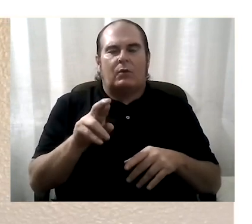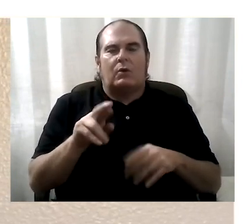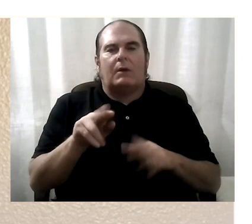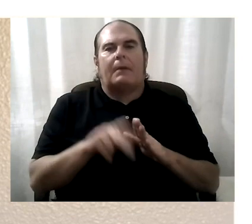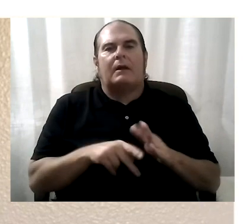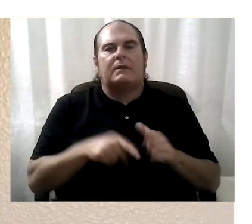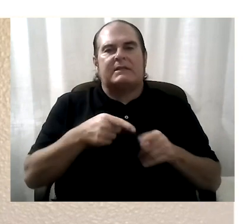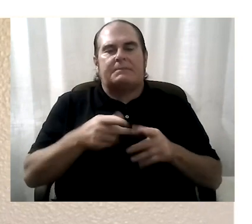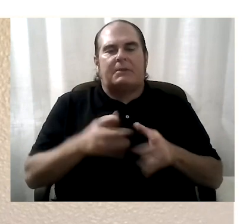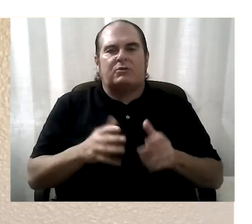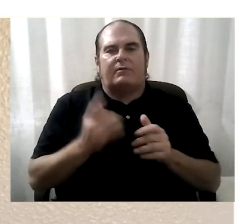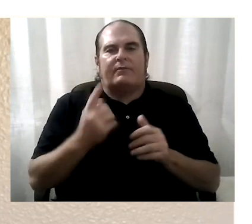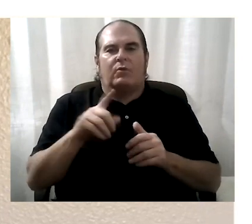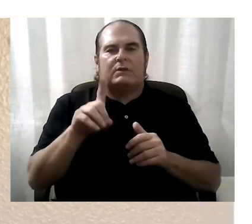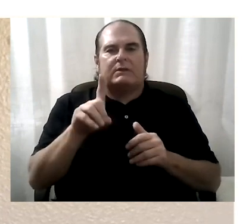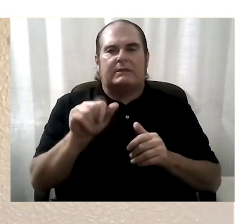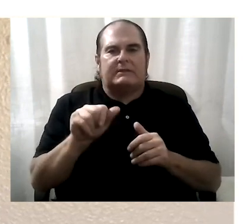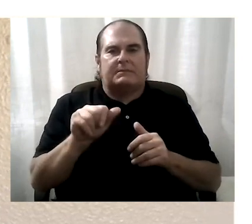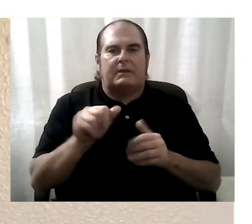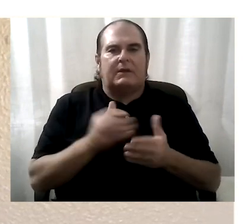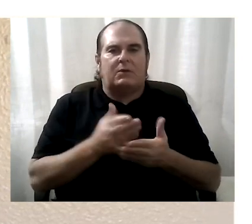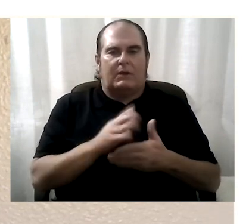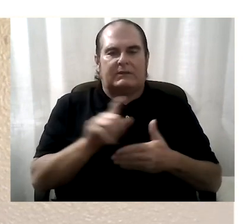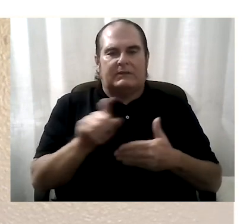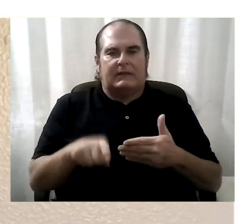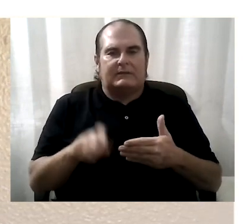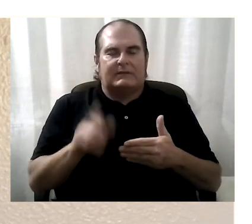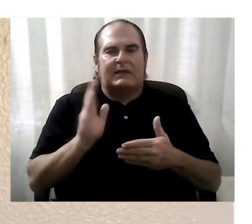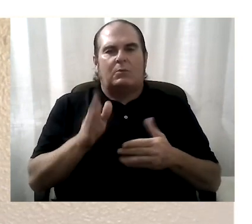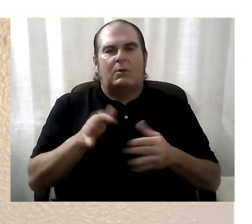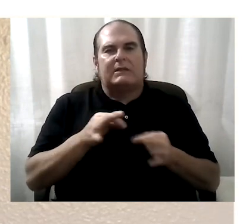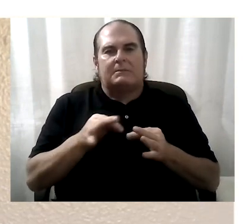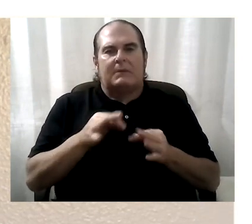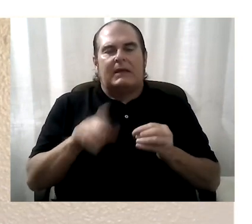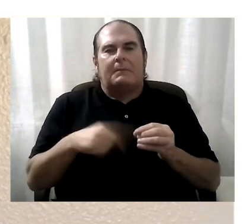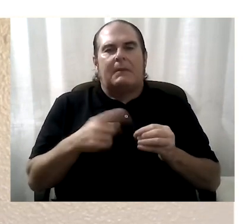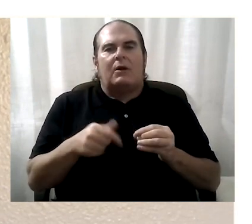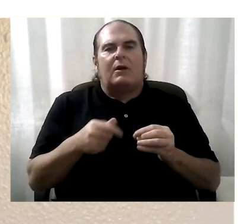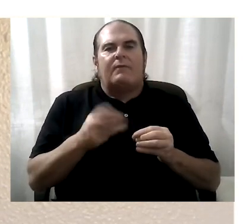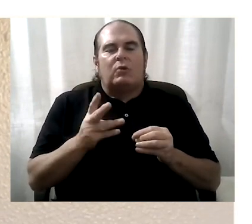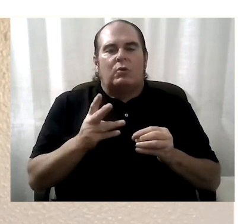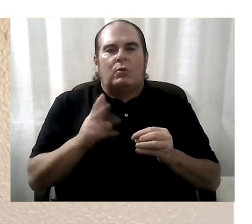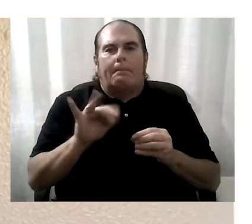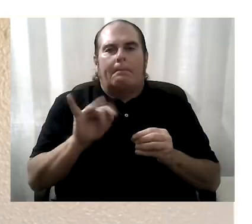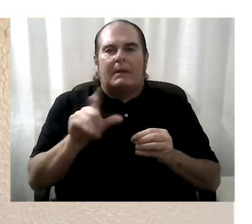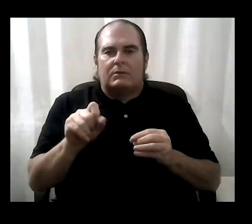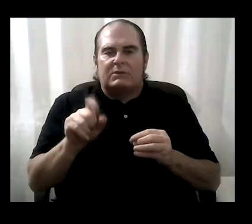going to tell us about a few bills that we need to pay close attention to during this legislative session.